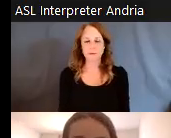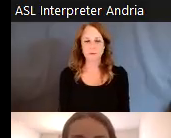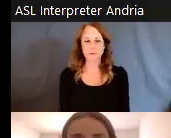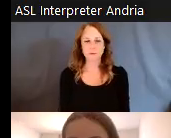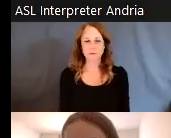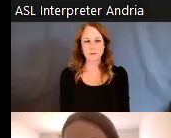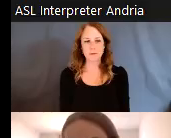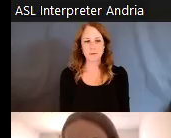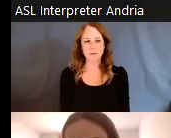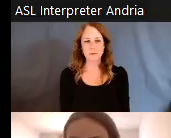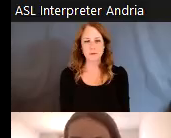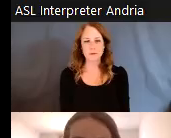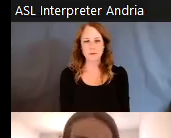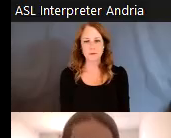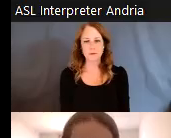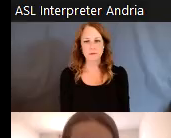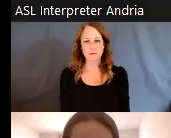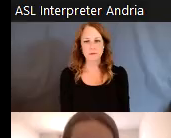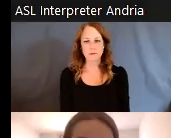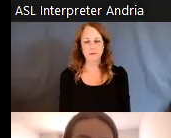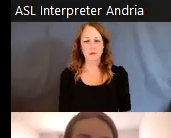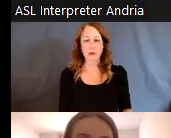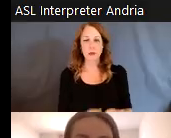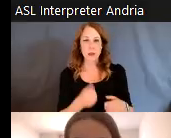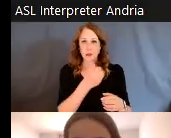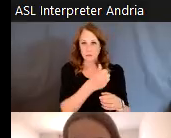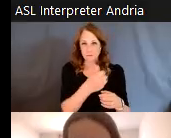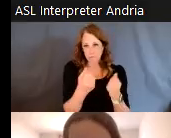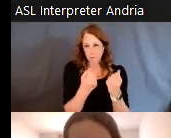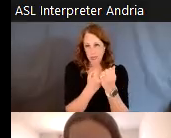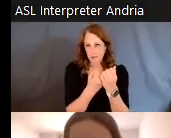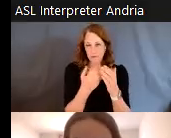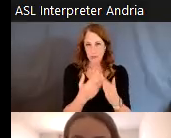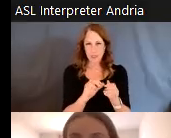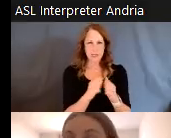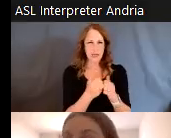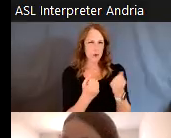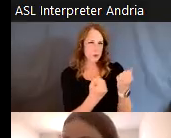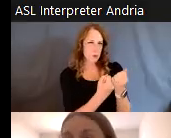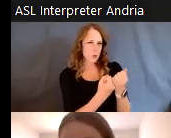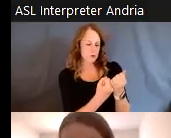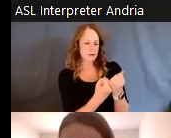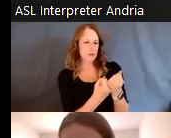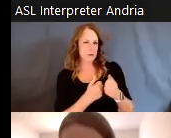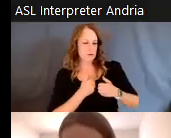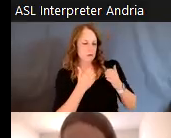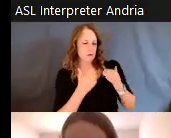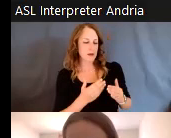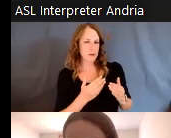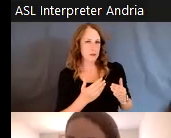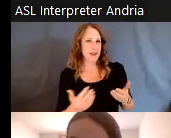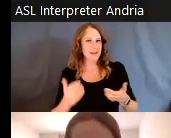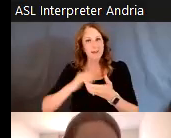So how can you as advocates support survivors while working with law